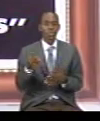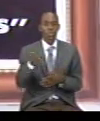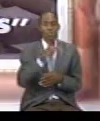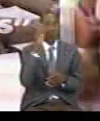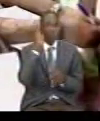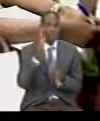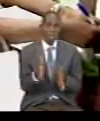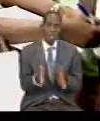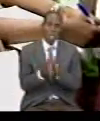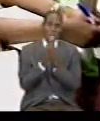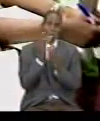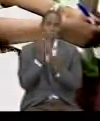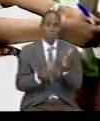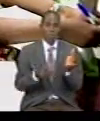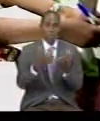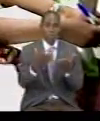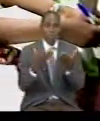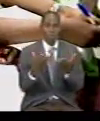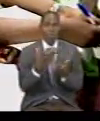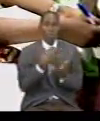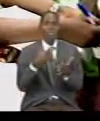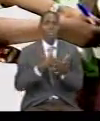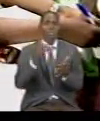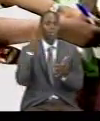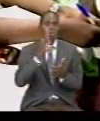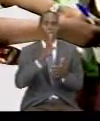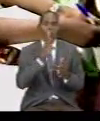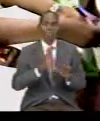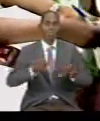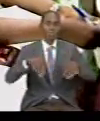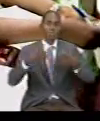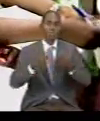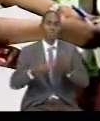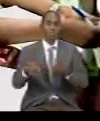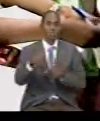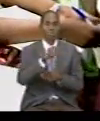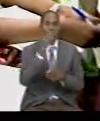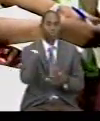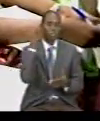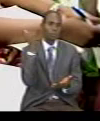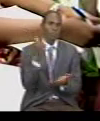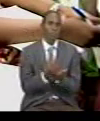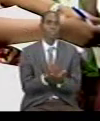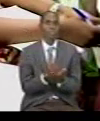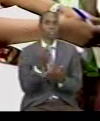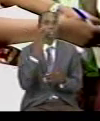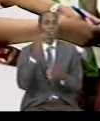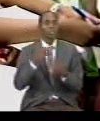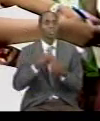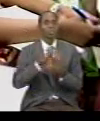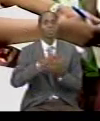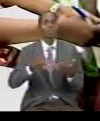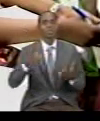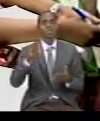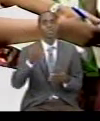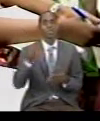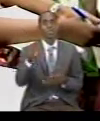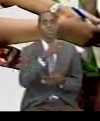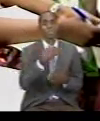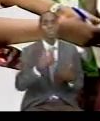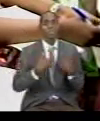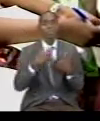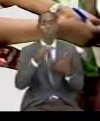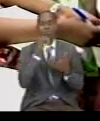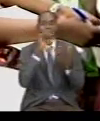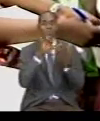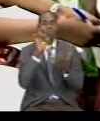will, and it shall be done unto you. Look at verse 16. Look at verse 16. Ye have not chosen me, but